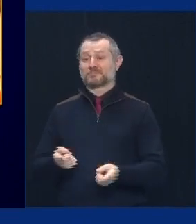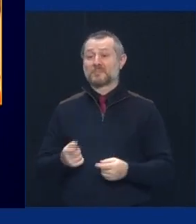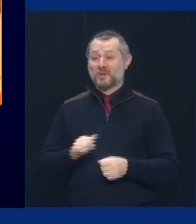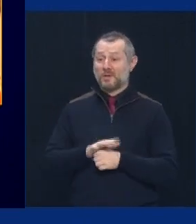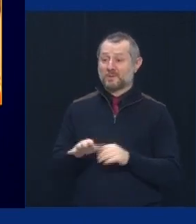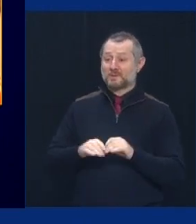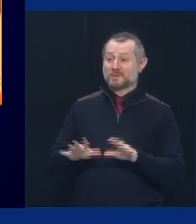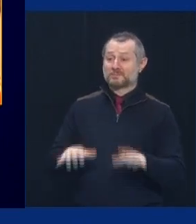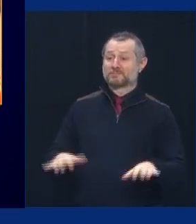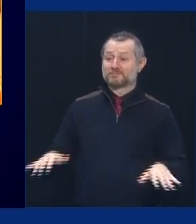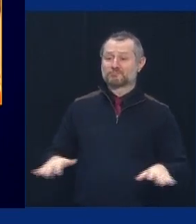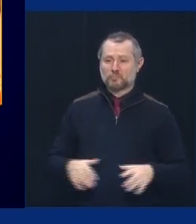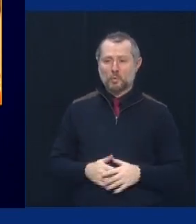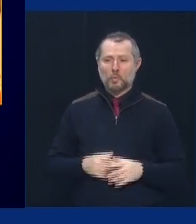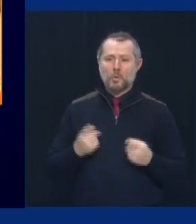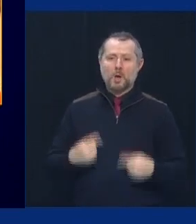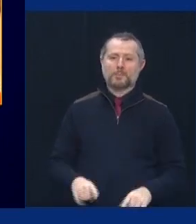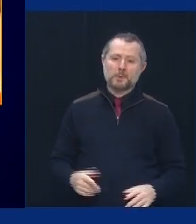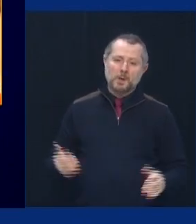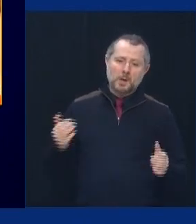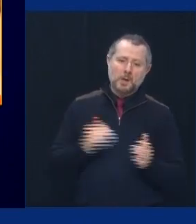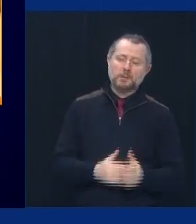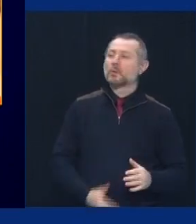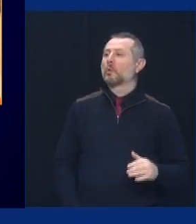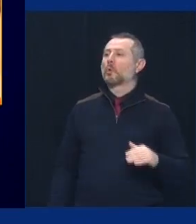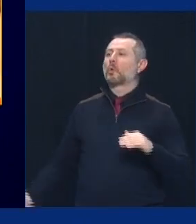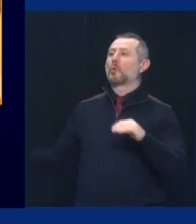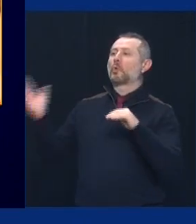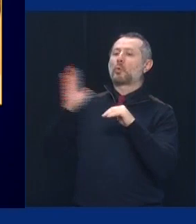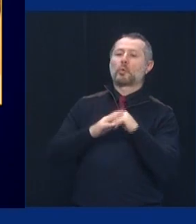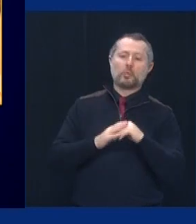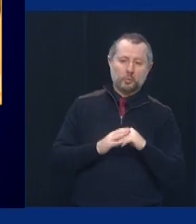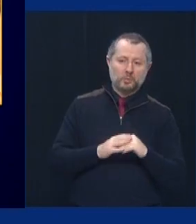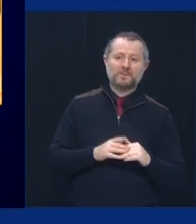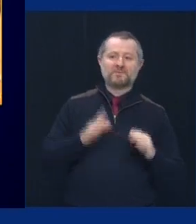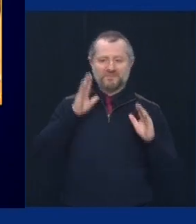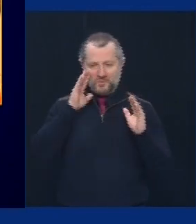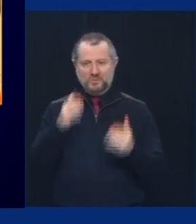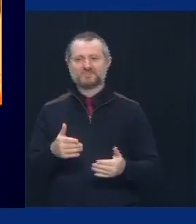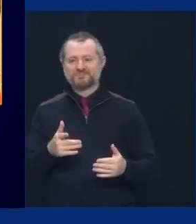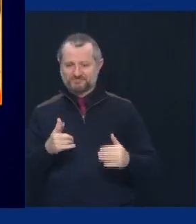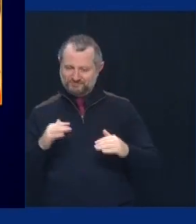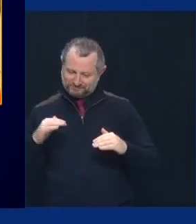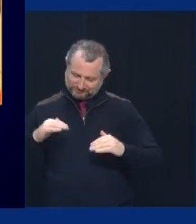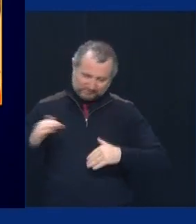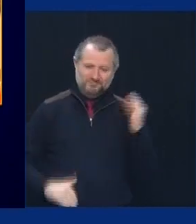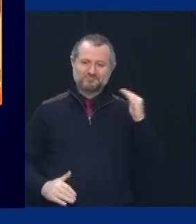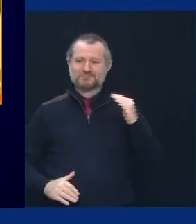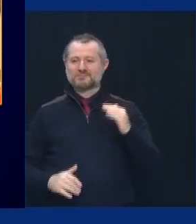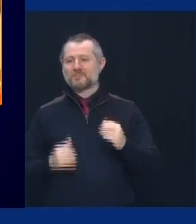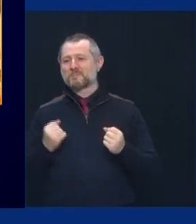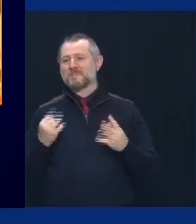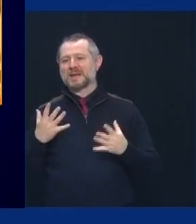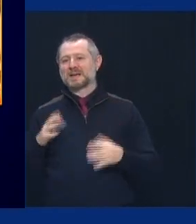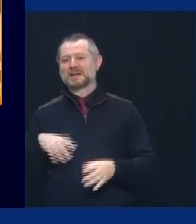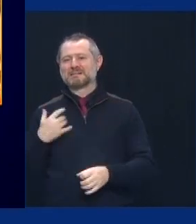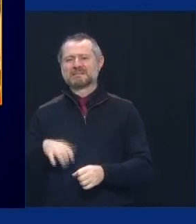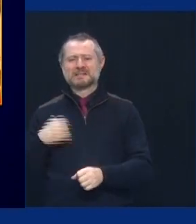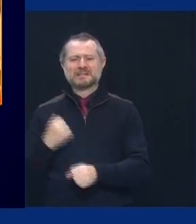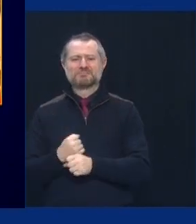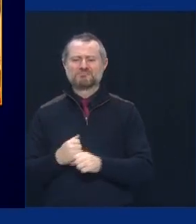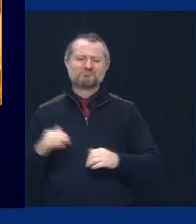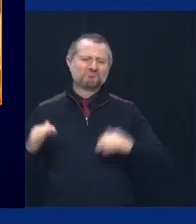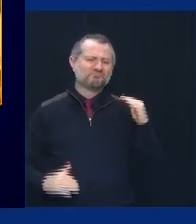history repeats itself, and a spotlight has been put on the disparities that have existed for far too long. The virus